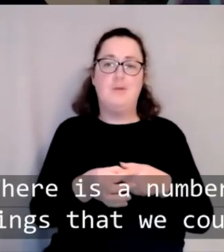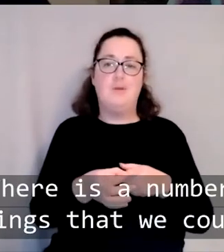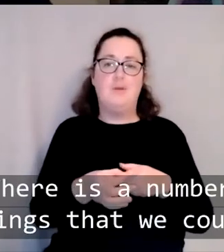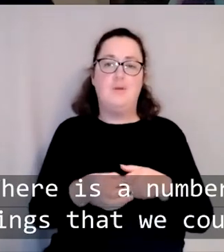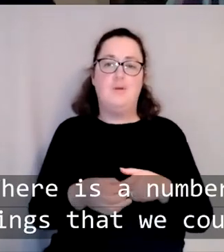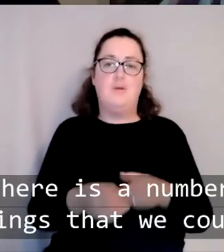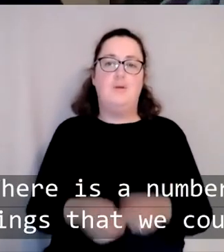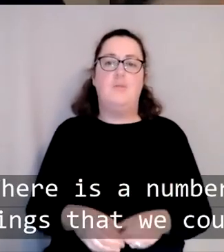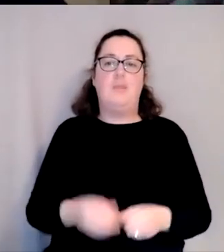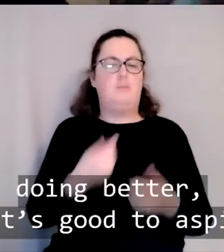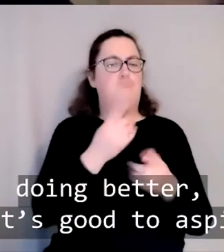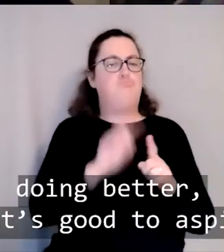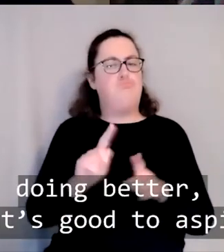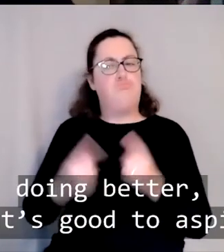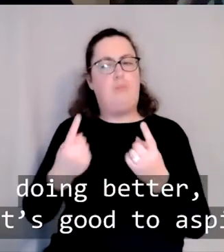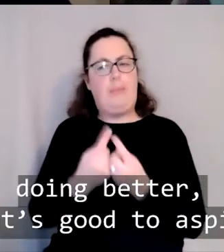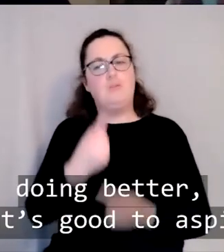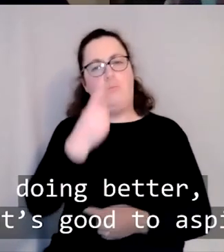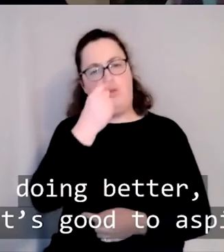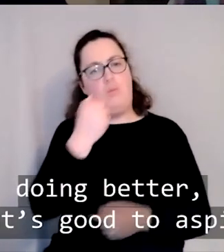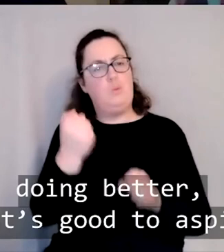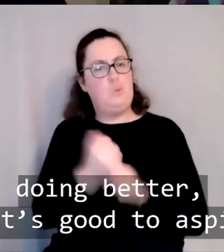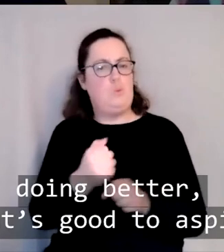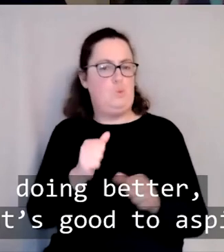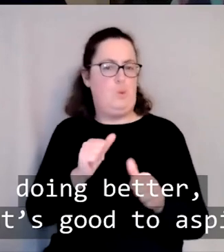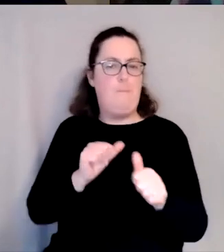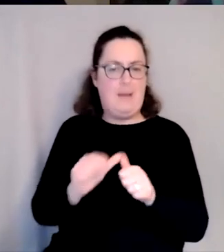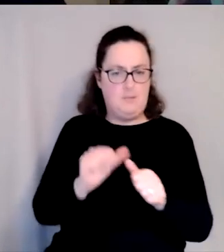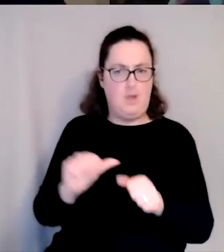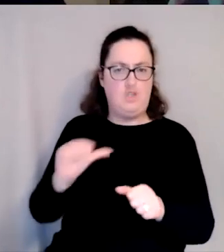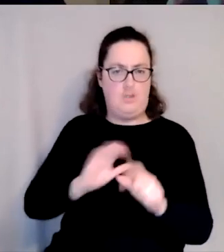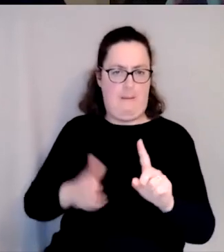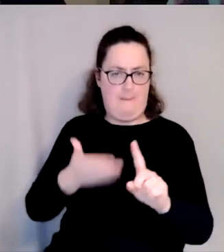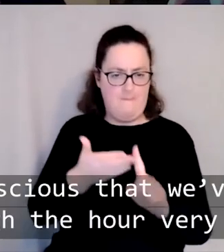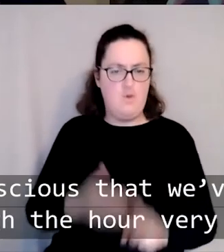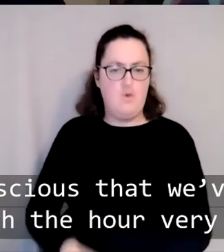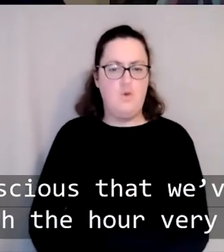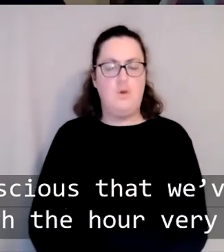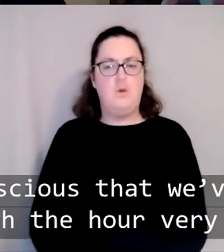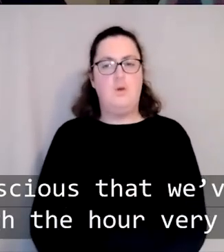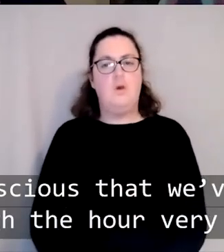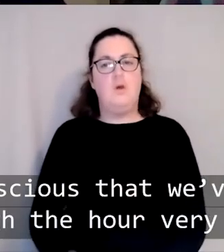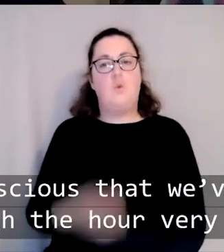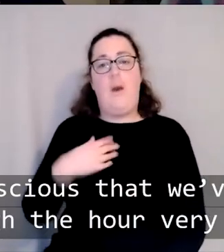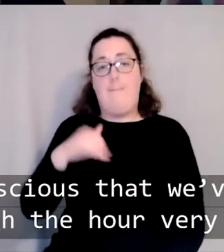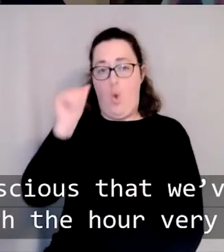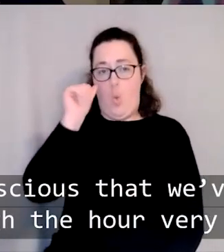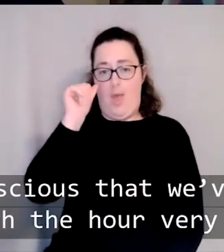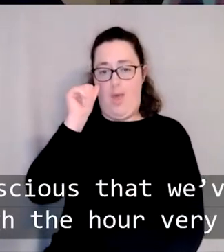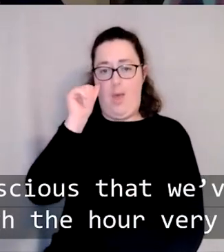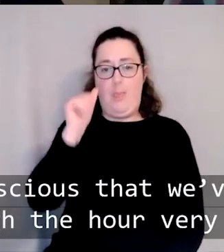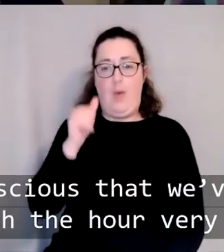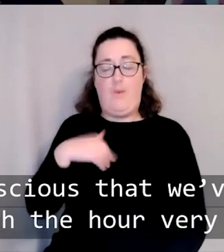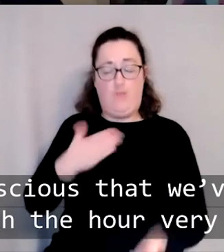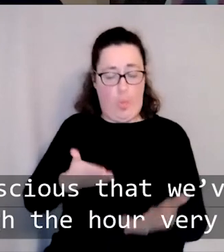There is a number of things that we could be doing better, and that's good to aspire to. I am conscious that we've kind of